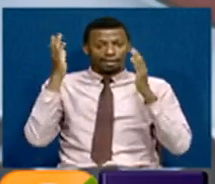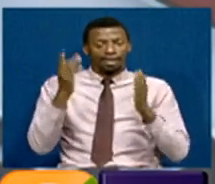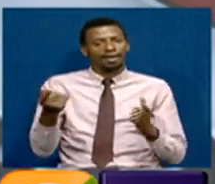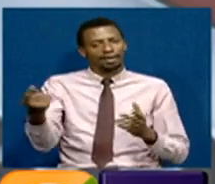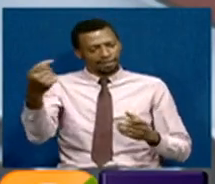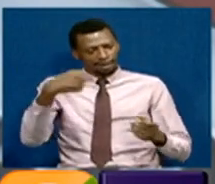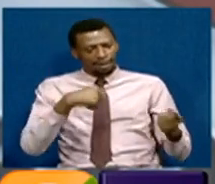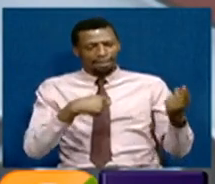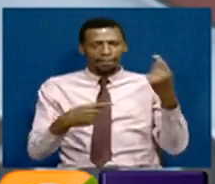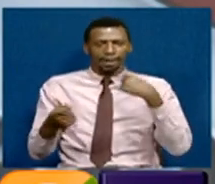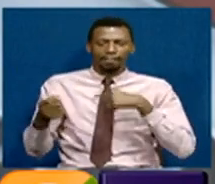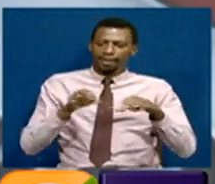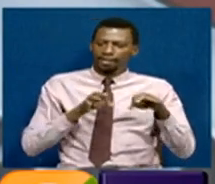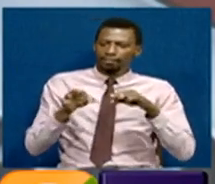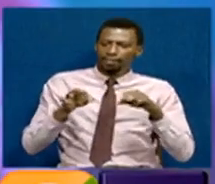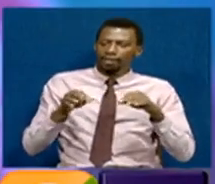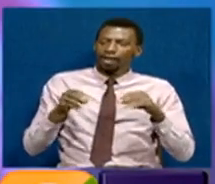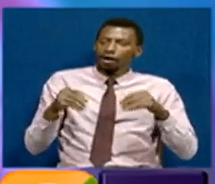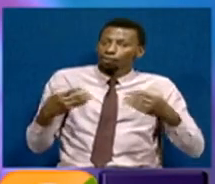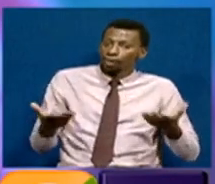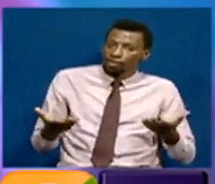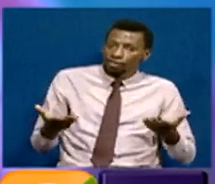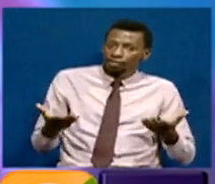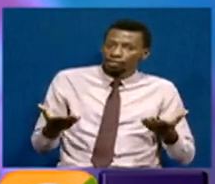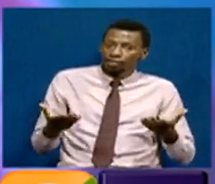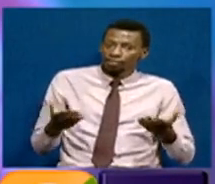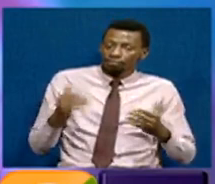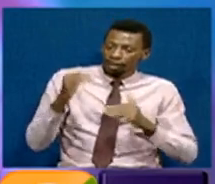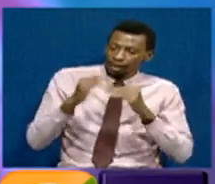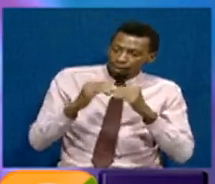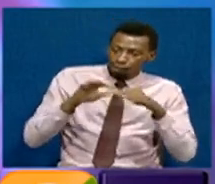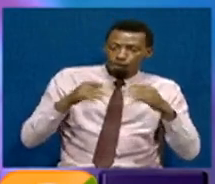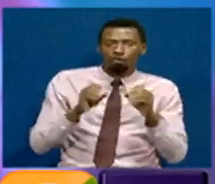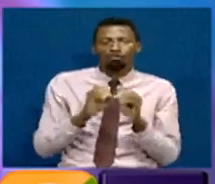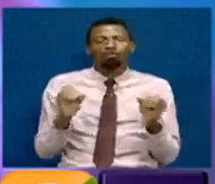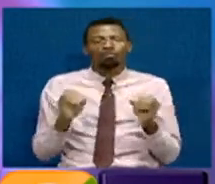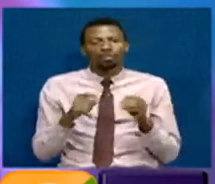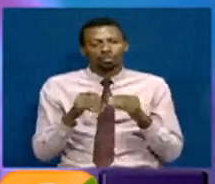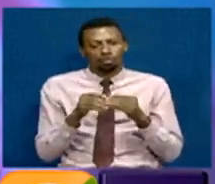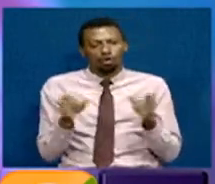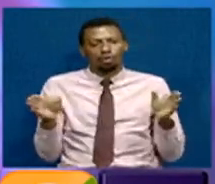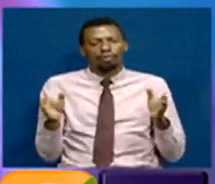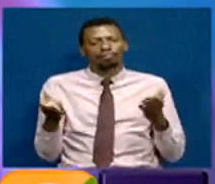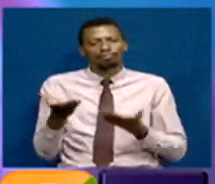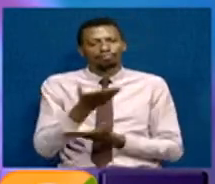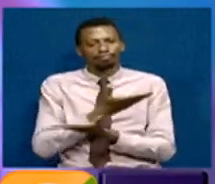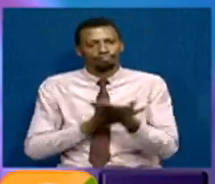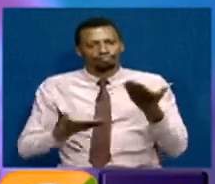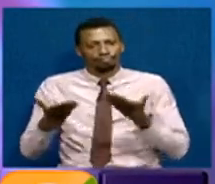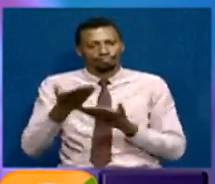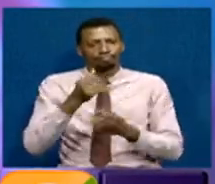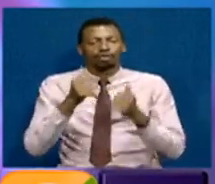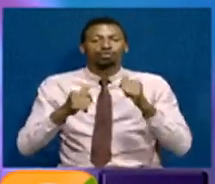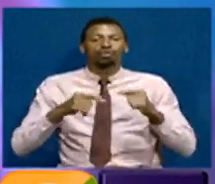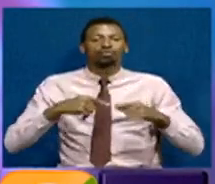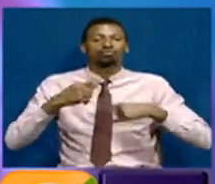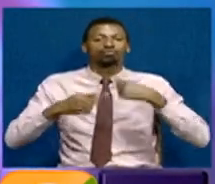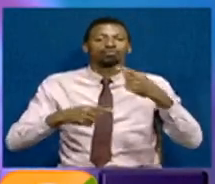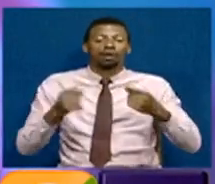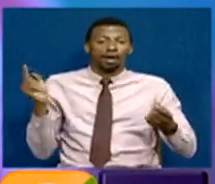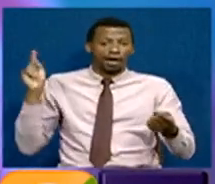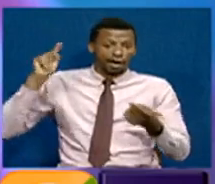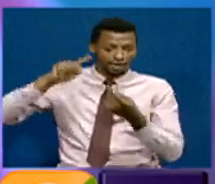cap, or if at all we shouldn't even cap. So there's no position. It is an open conversation that is ongoing. Until the time that